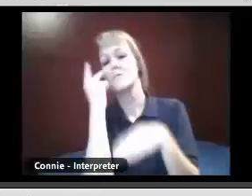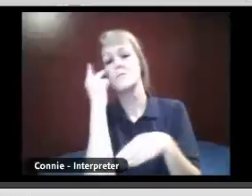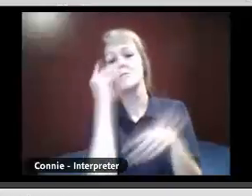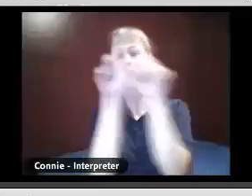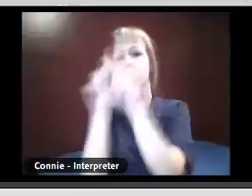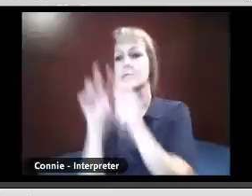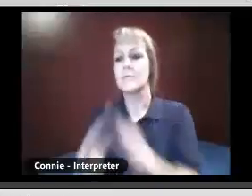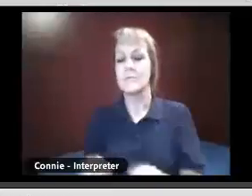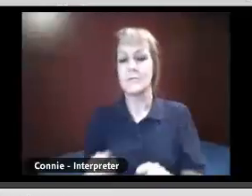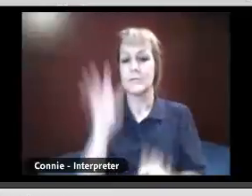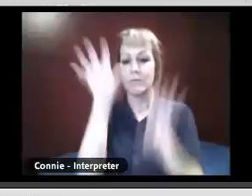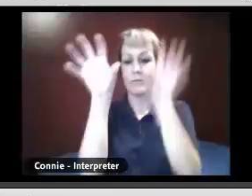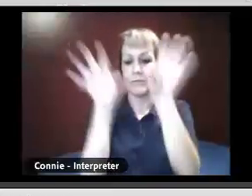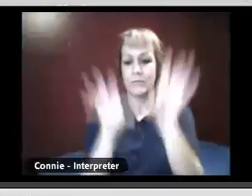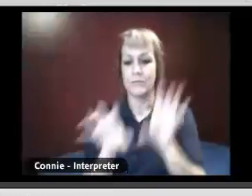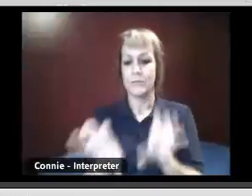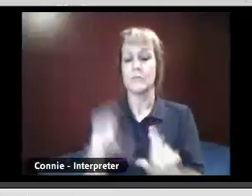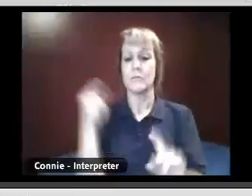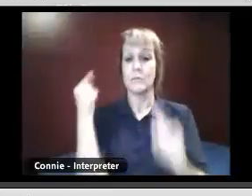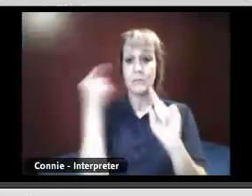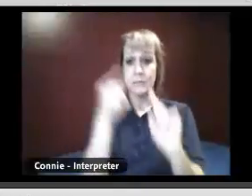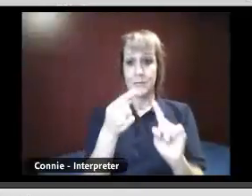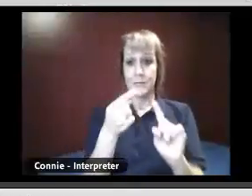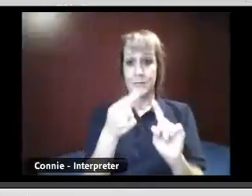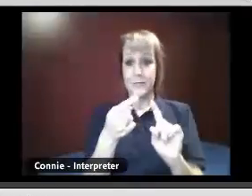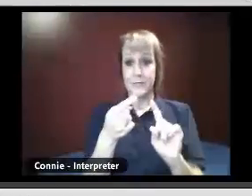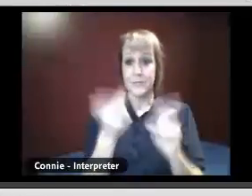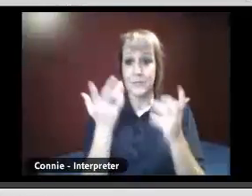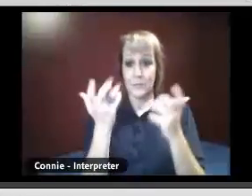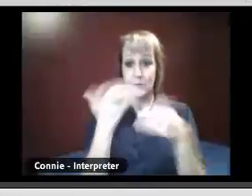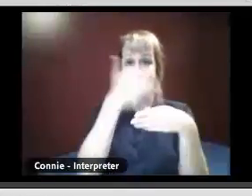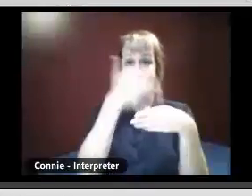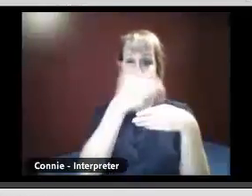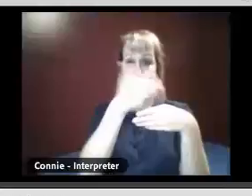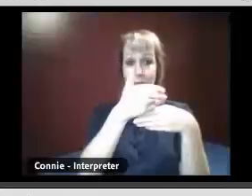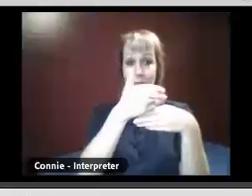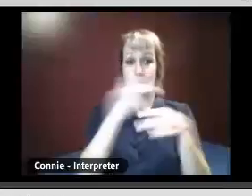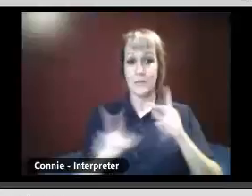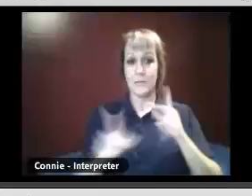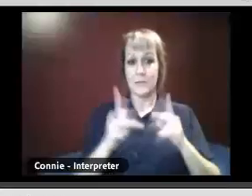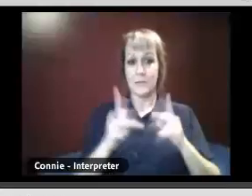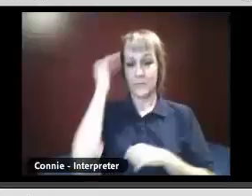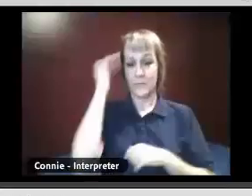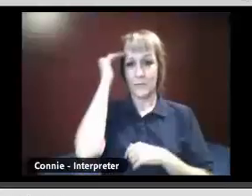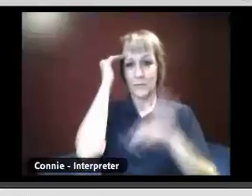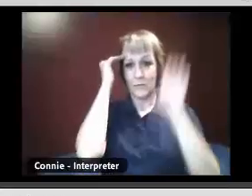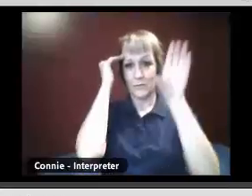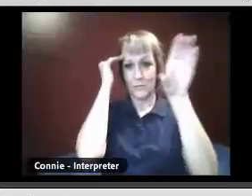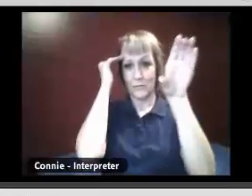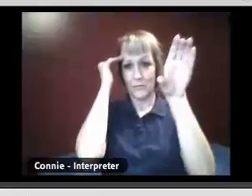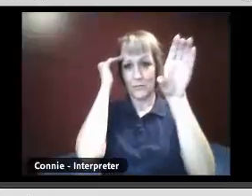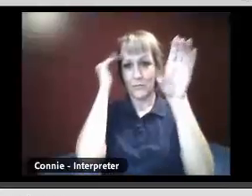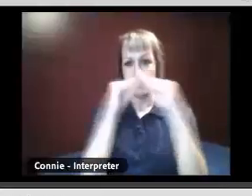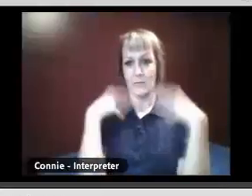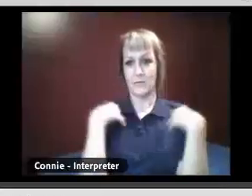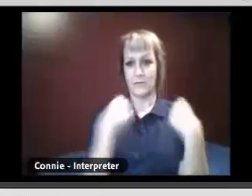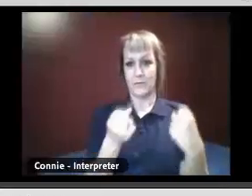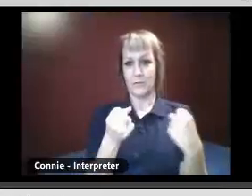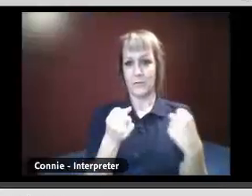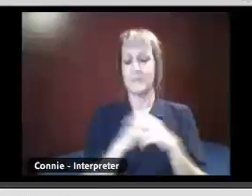The goal is to have the window of public knowledge as the greater of the 4 windows. All